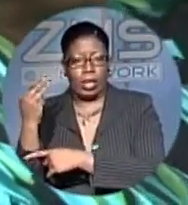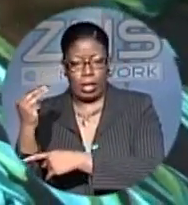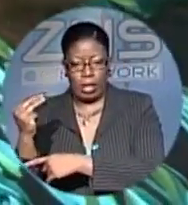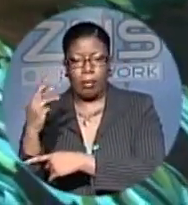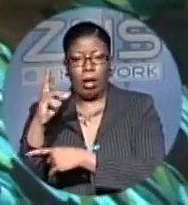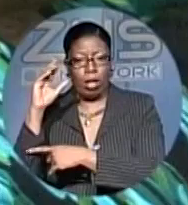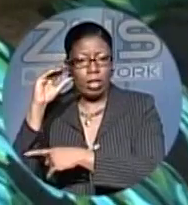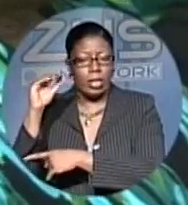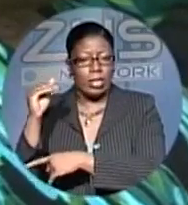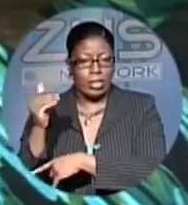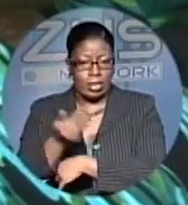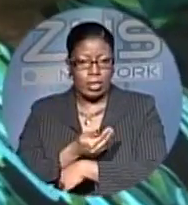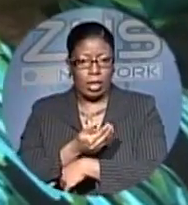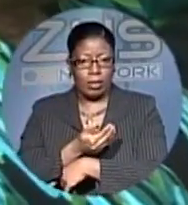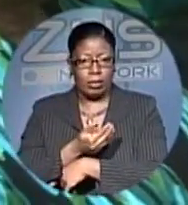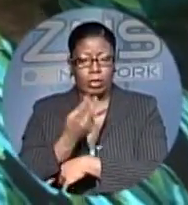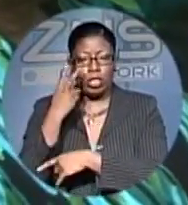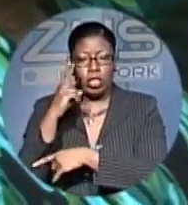When I saw it today,